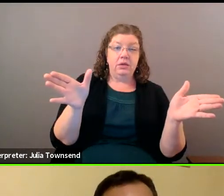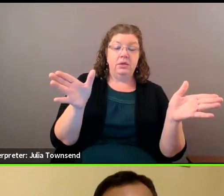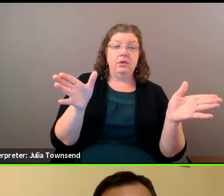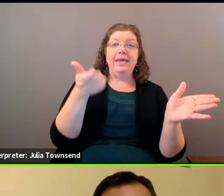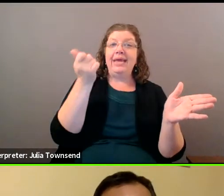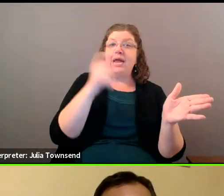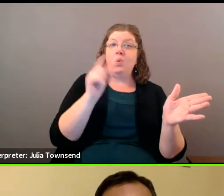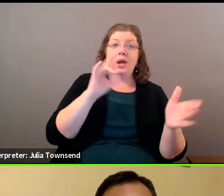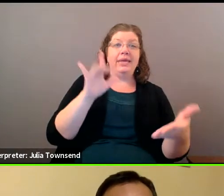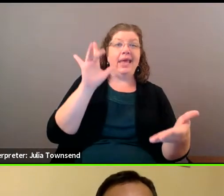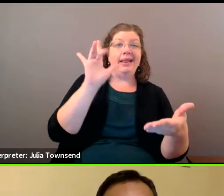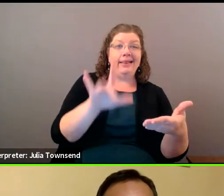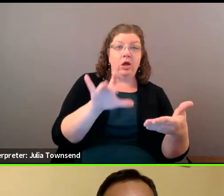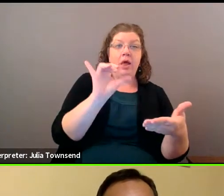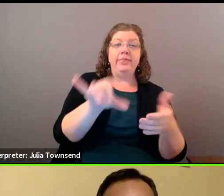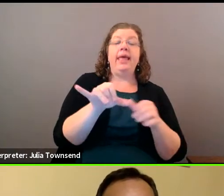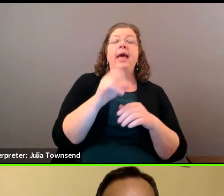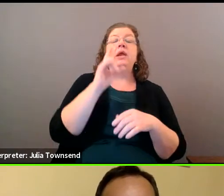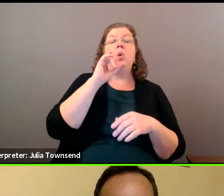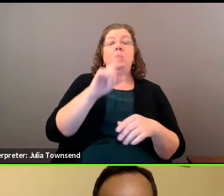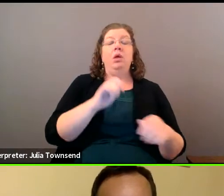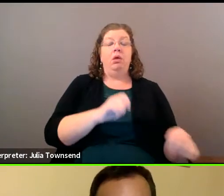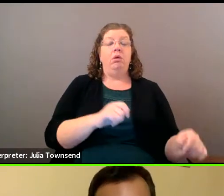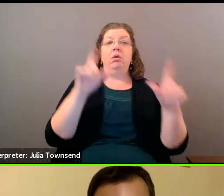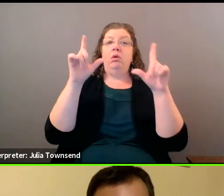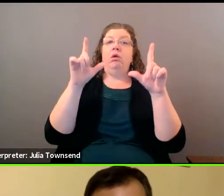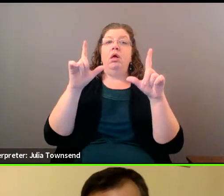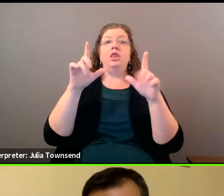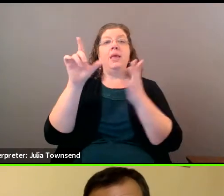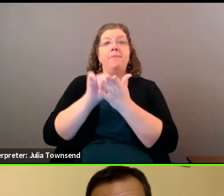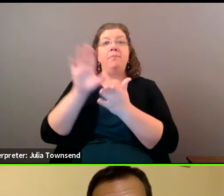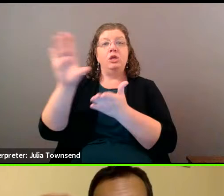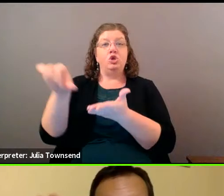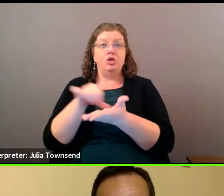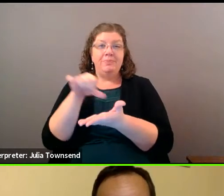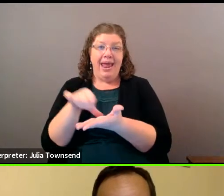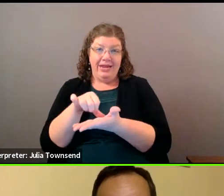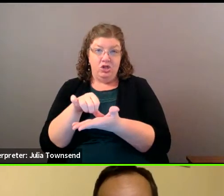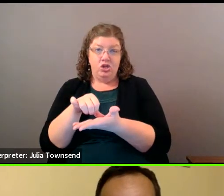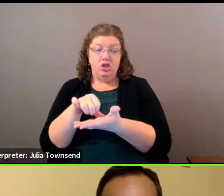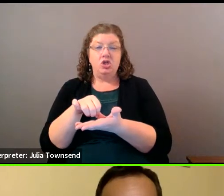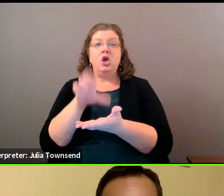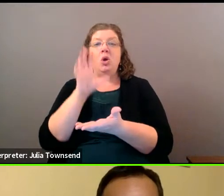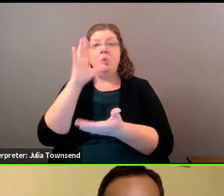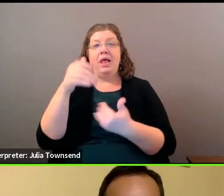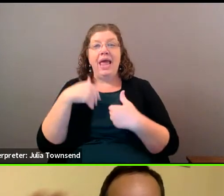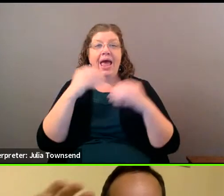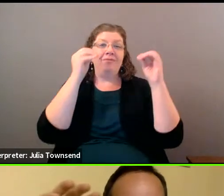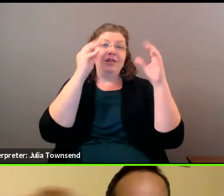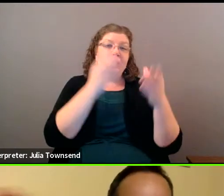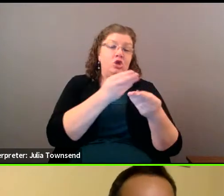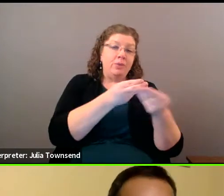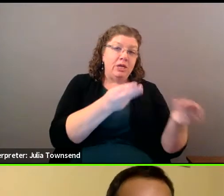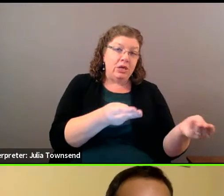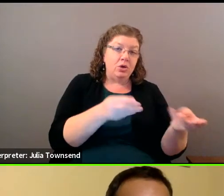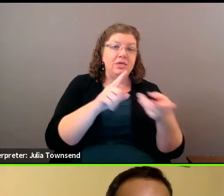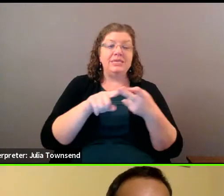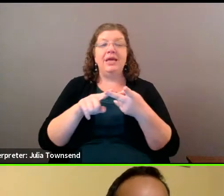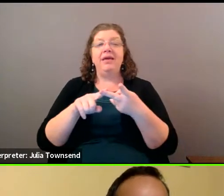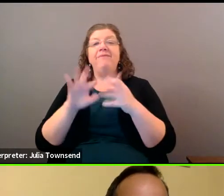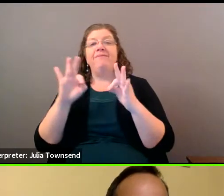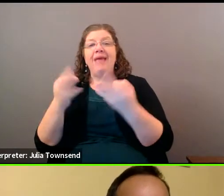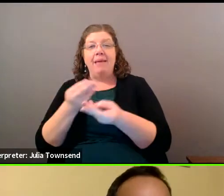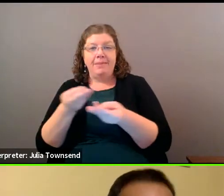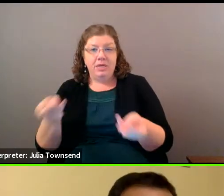can click on that, and it goes to the publisher's page that will have teacher materials and family